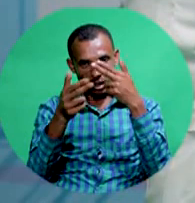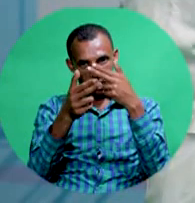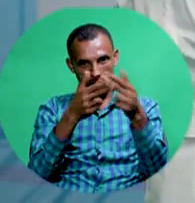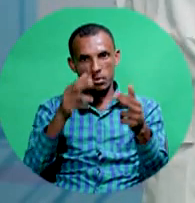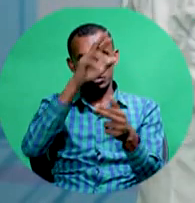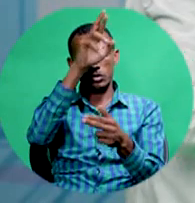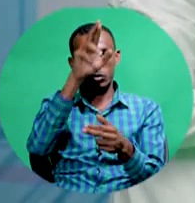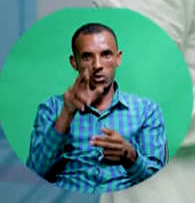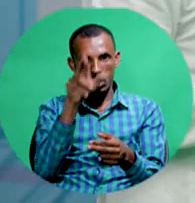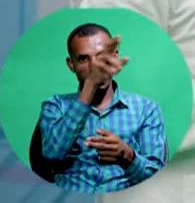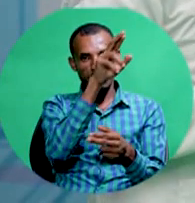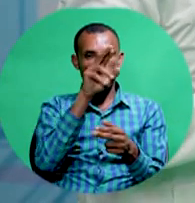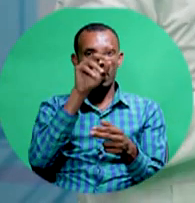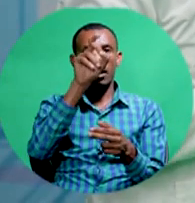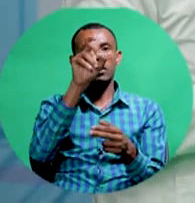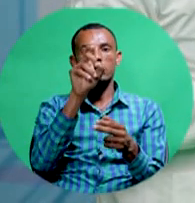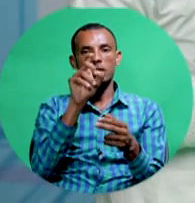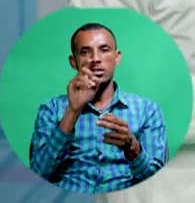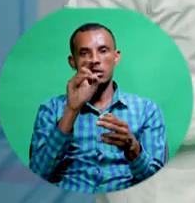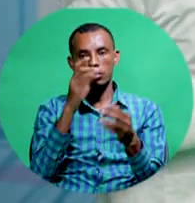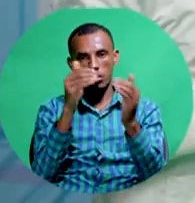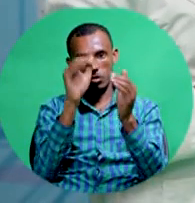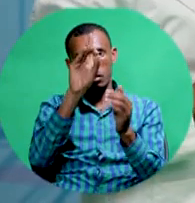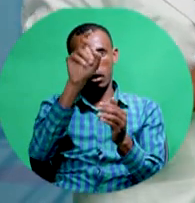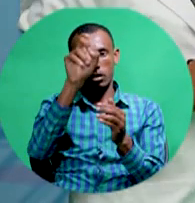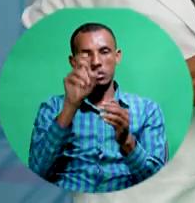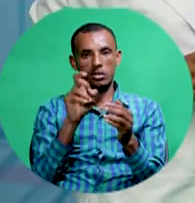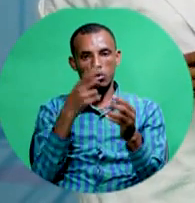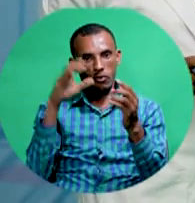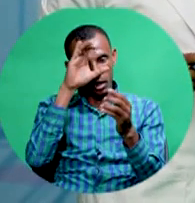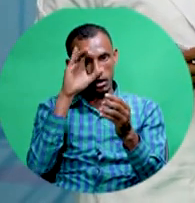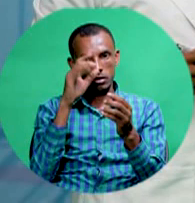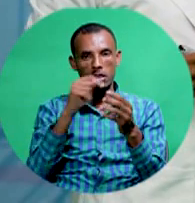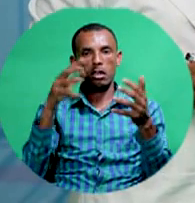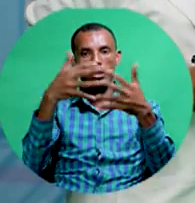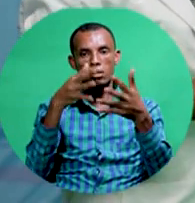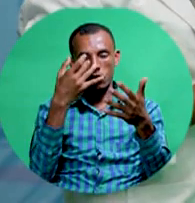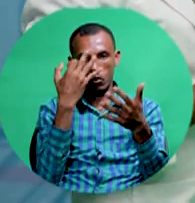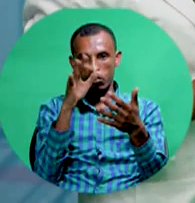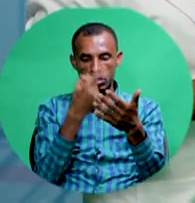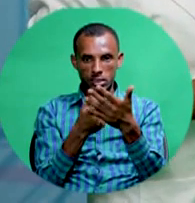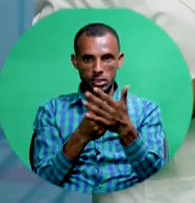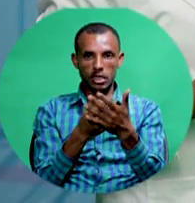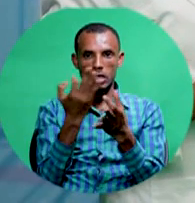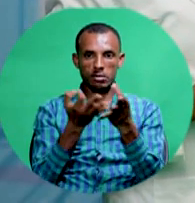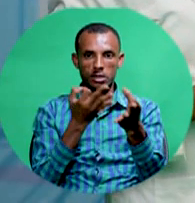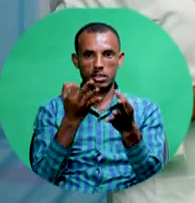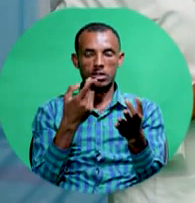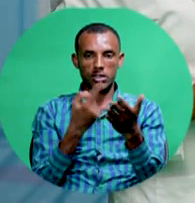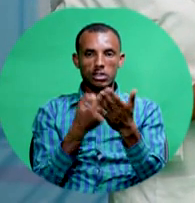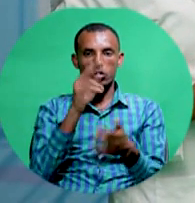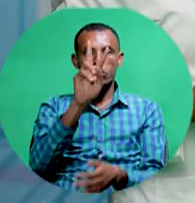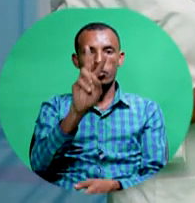dx this to find the integration of this expression by the way these